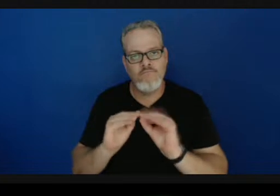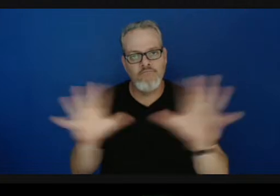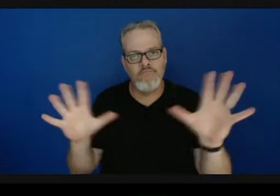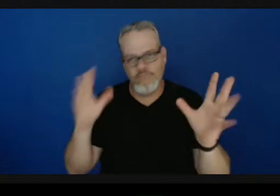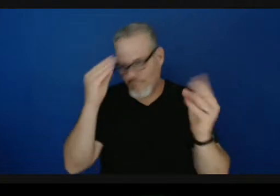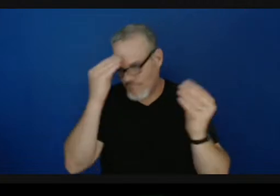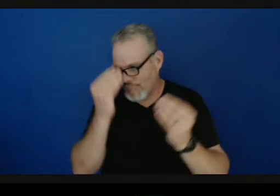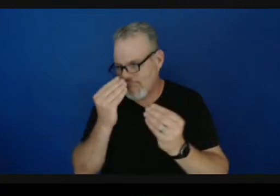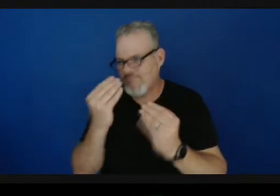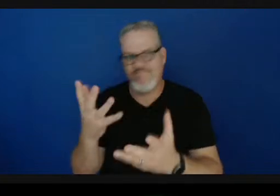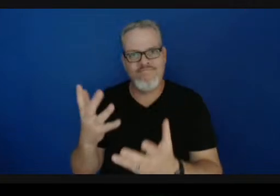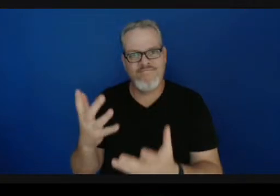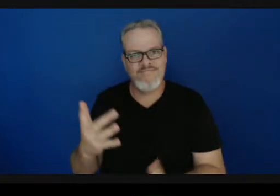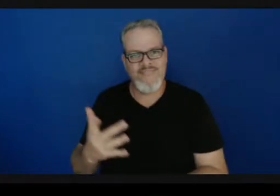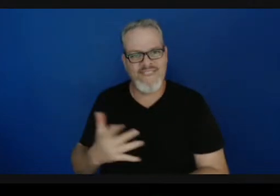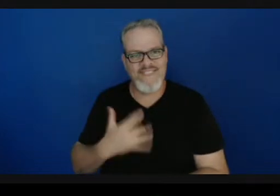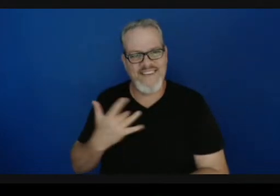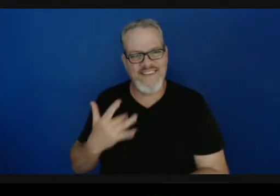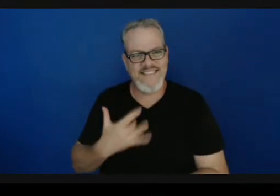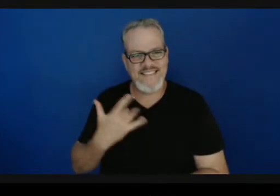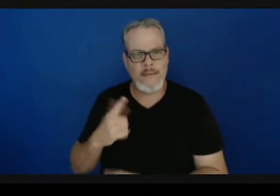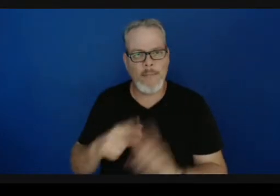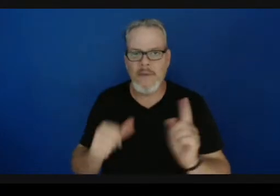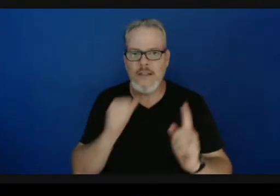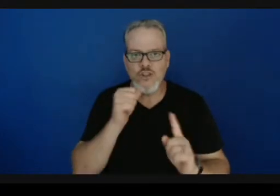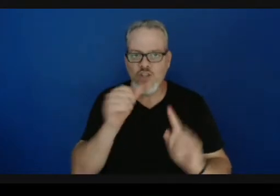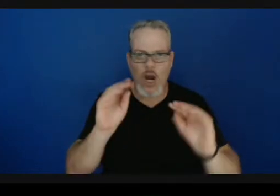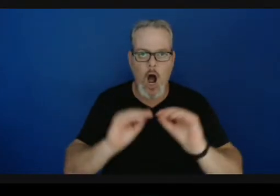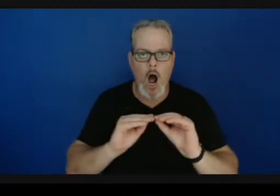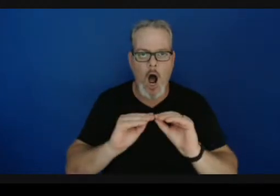it's not so obvious to everybody.